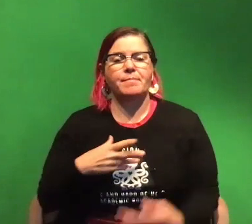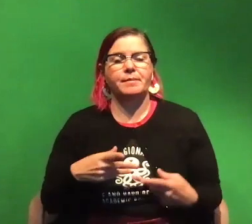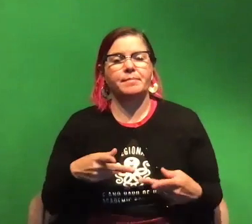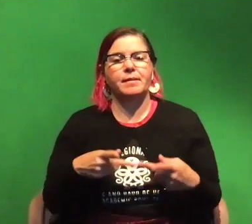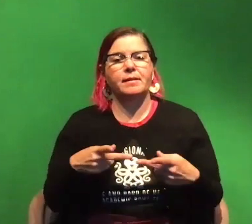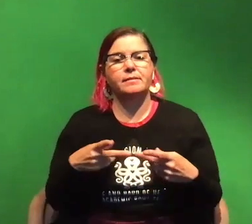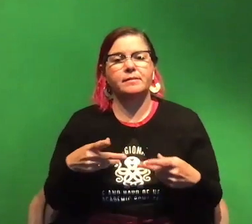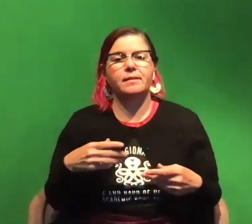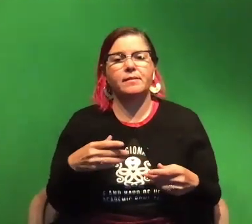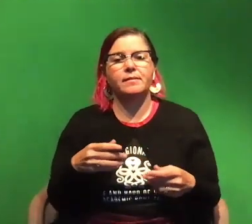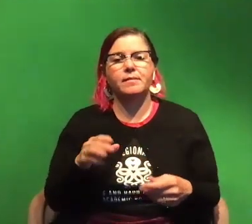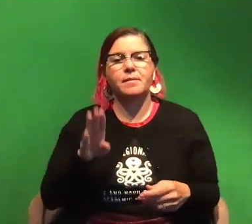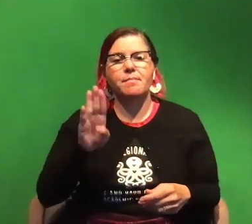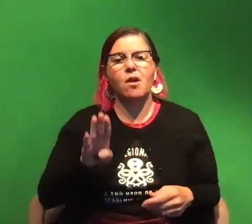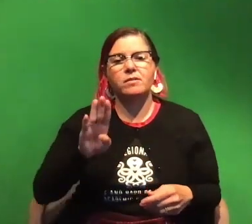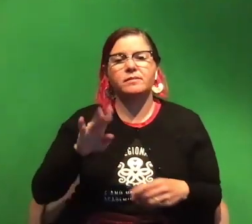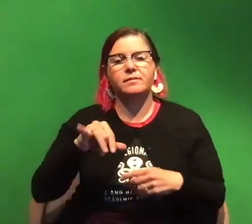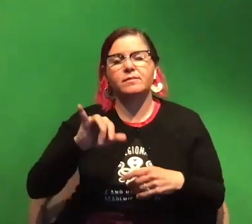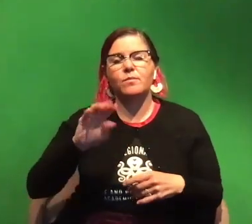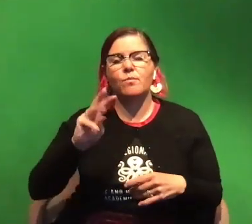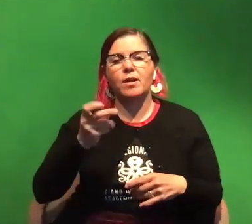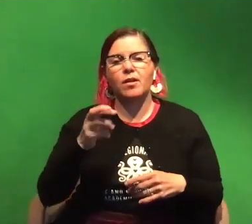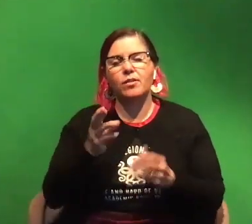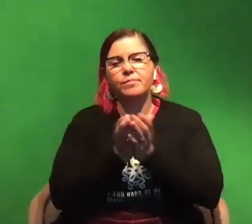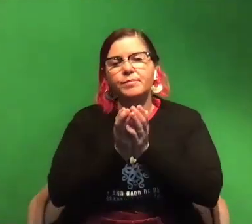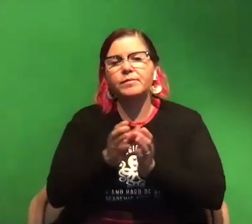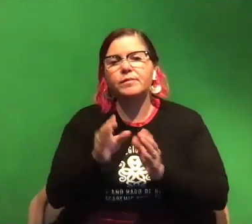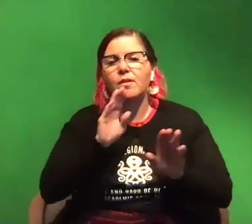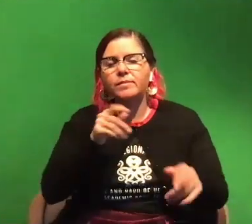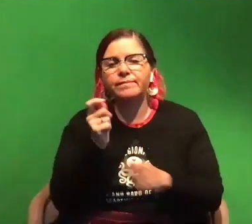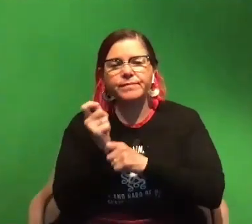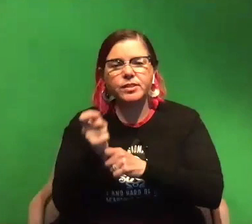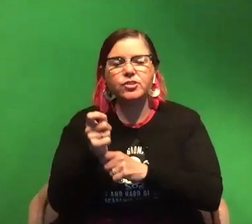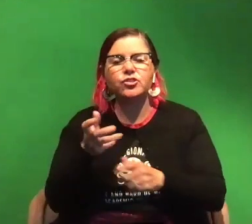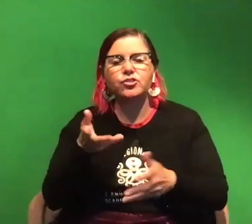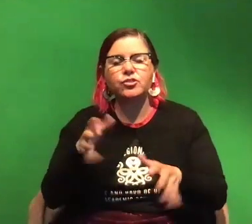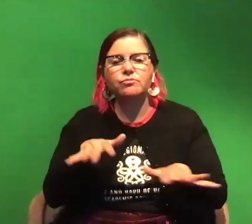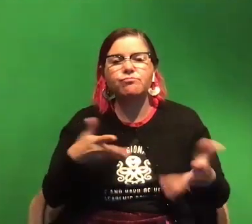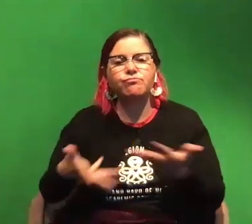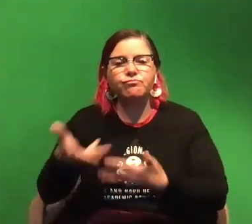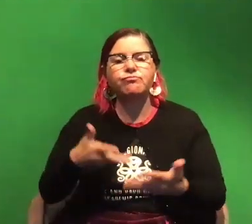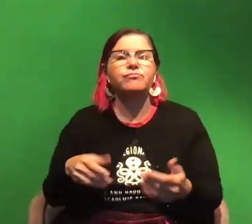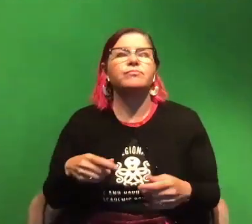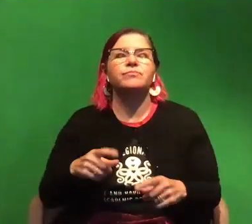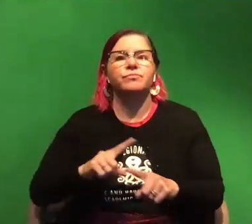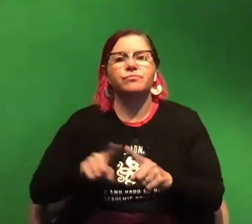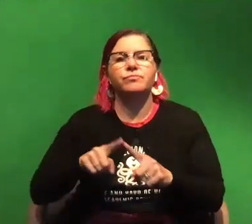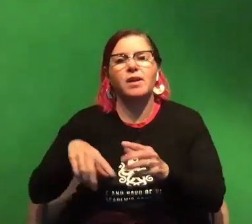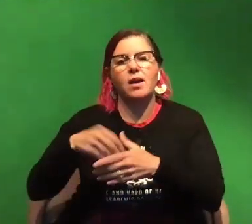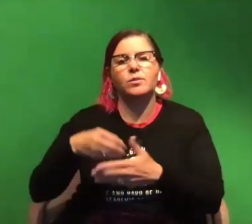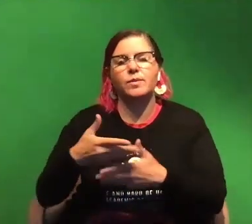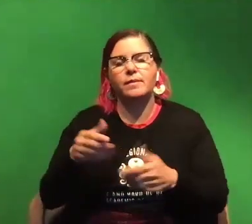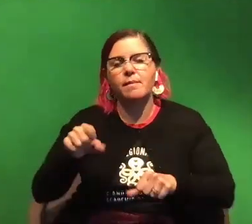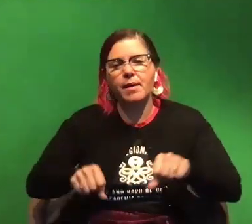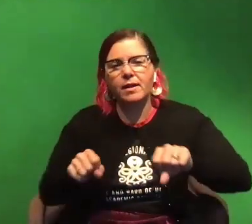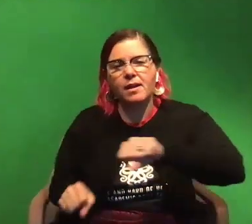little Boston whaler out on the ocean, you know, fishing or hanging out. And so just a wide variety of outdoor stuff, biking, kayaking, all